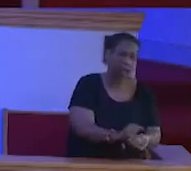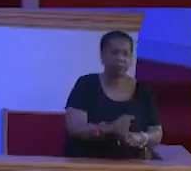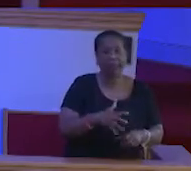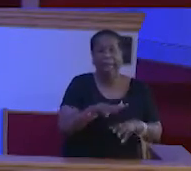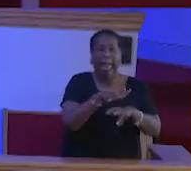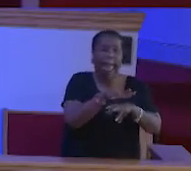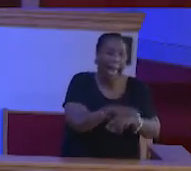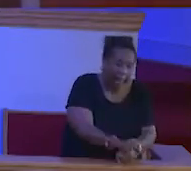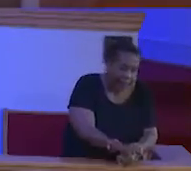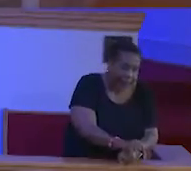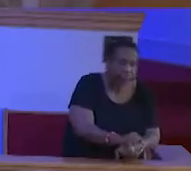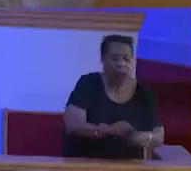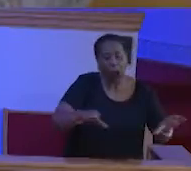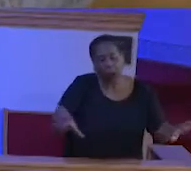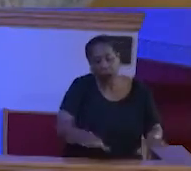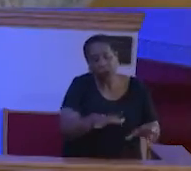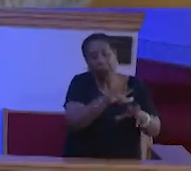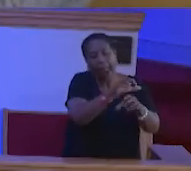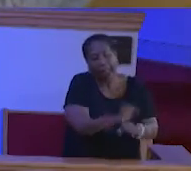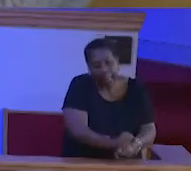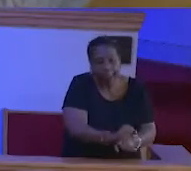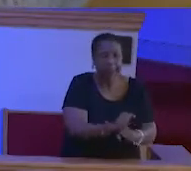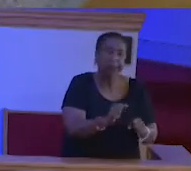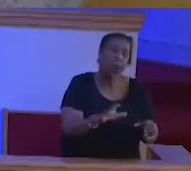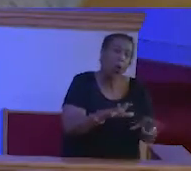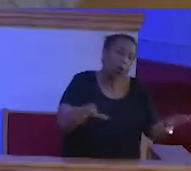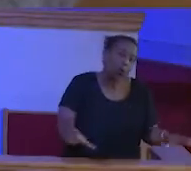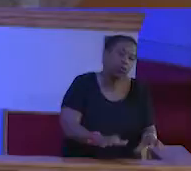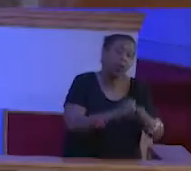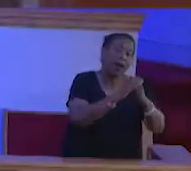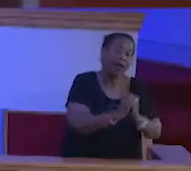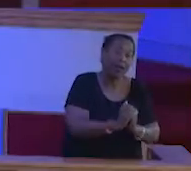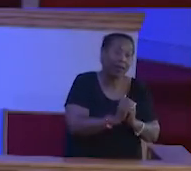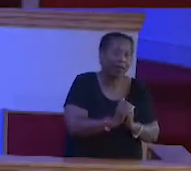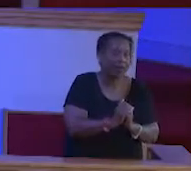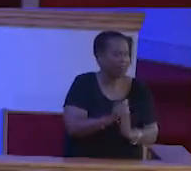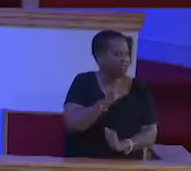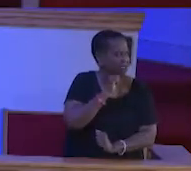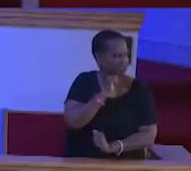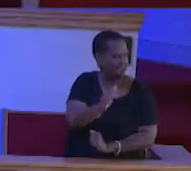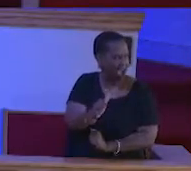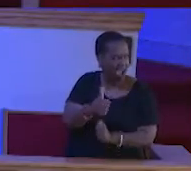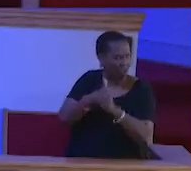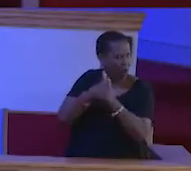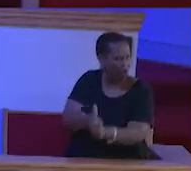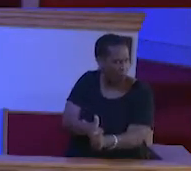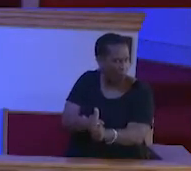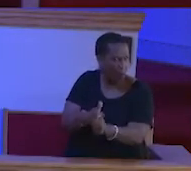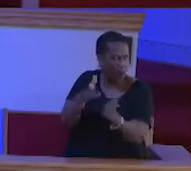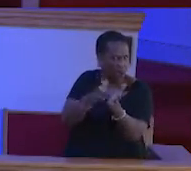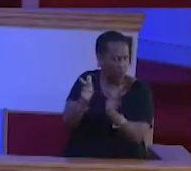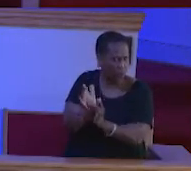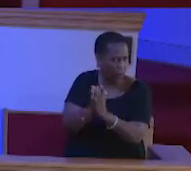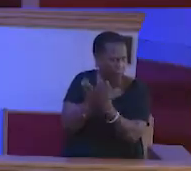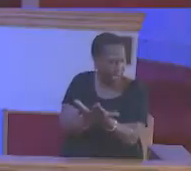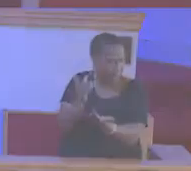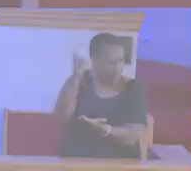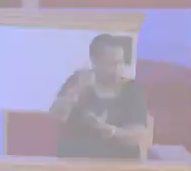habit, more out of convenience than according to what the Bible